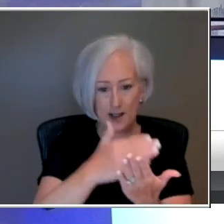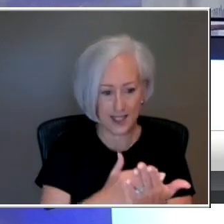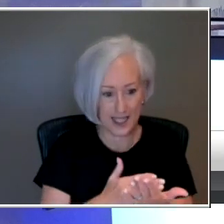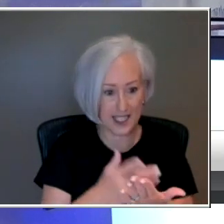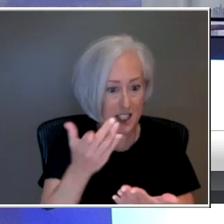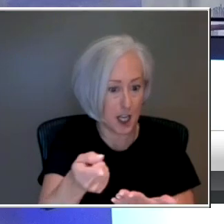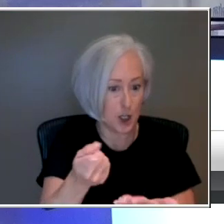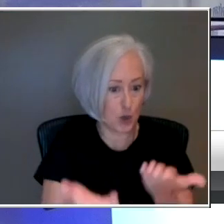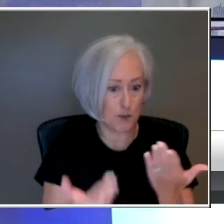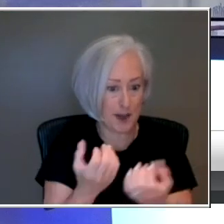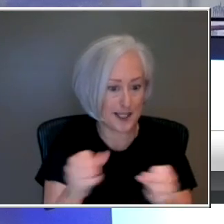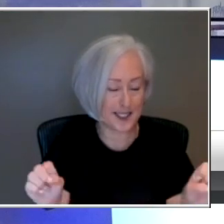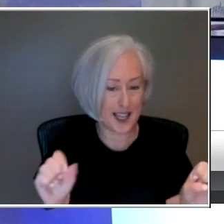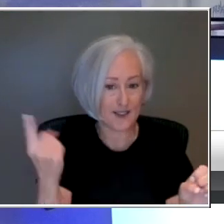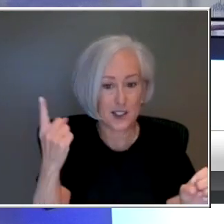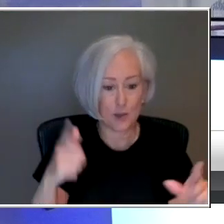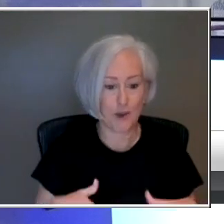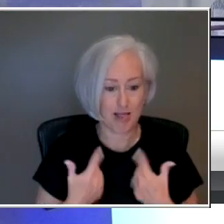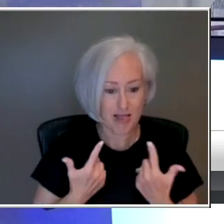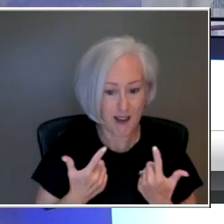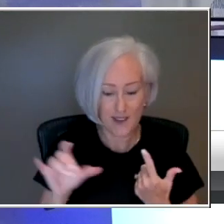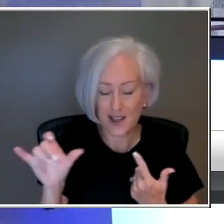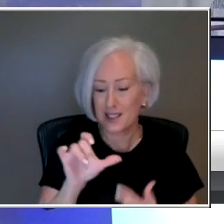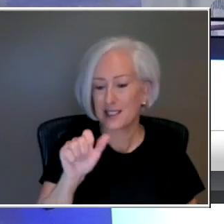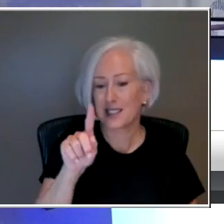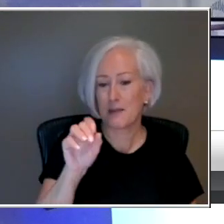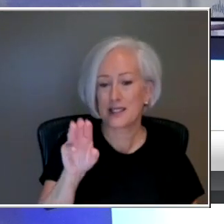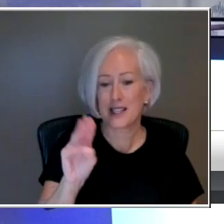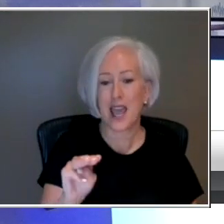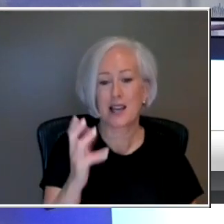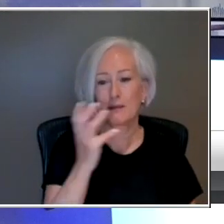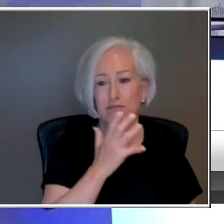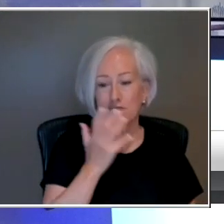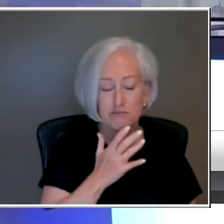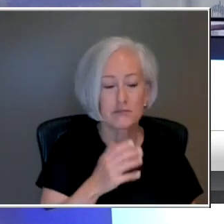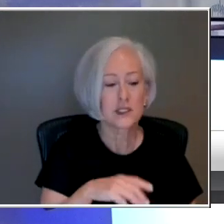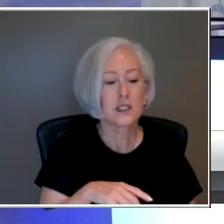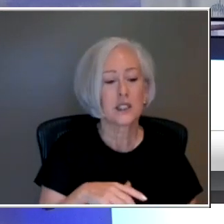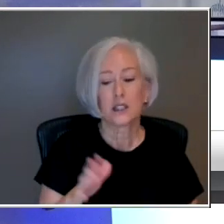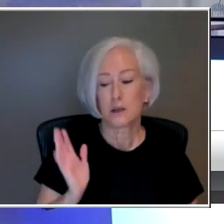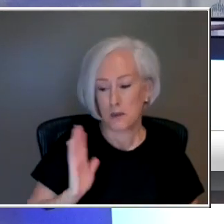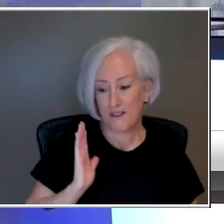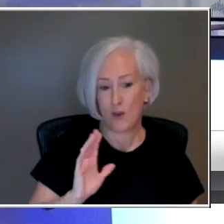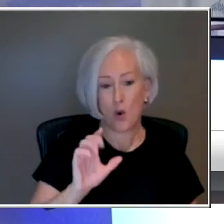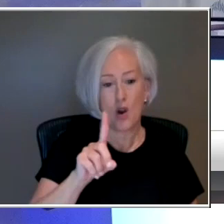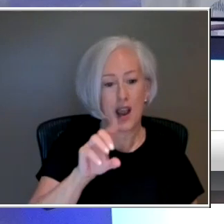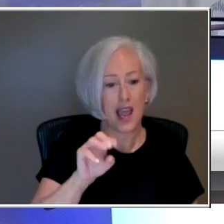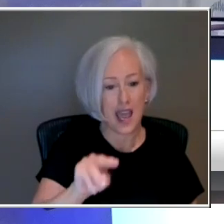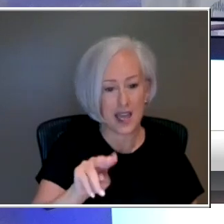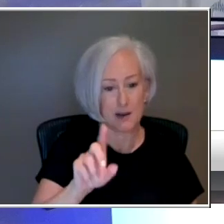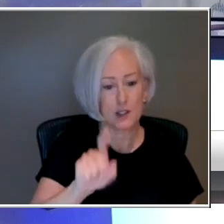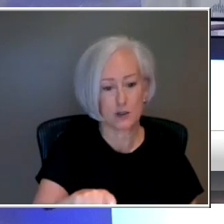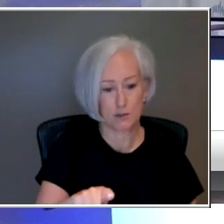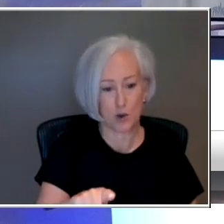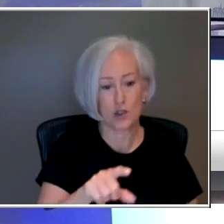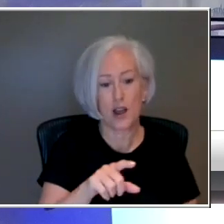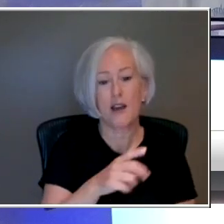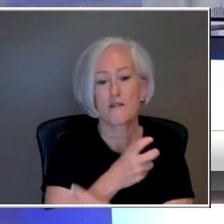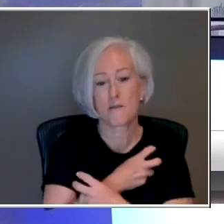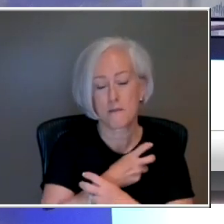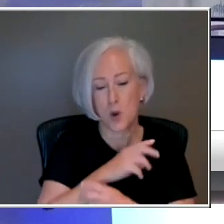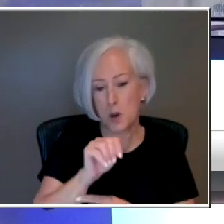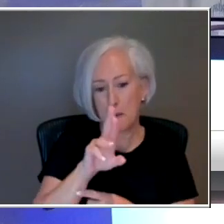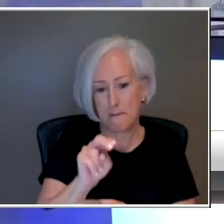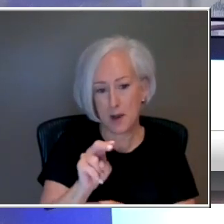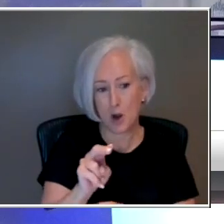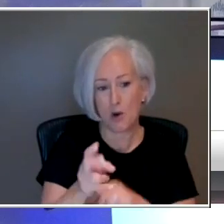like Adam did, which is remarkable. Originally, you were scheduled to have bone marrow taken from your